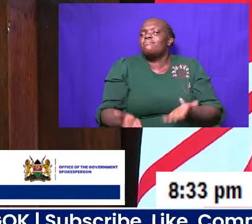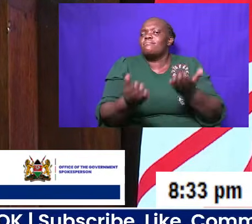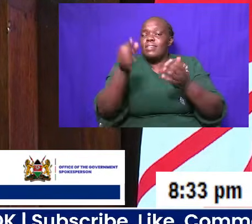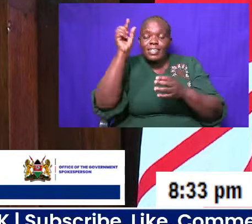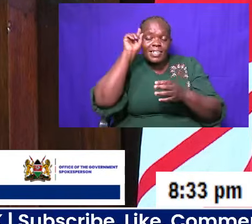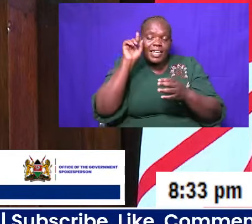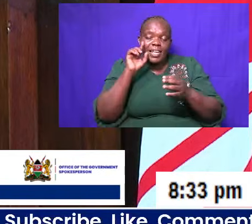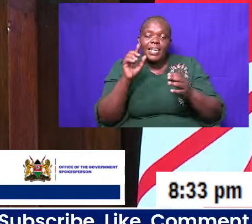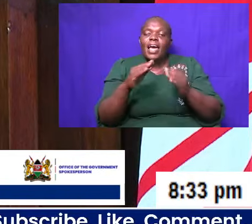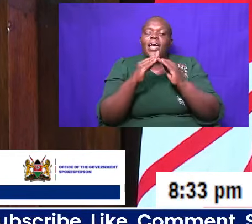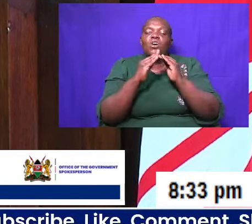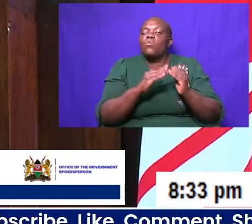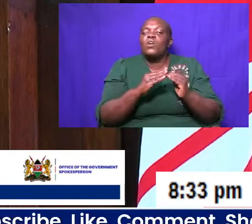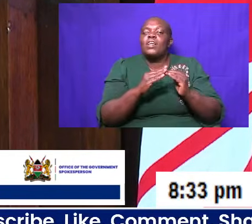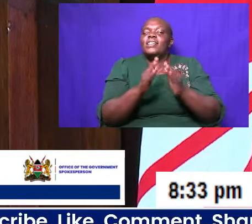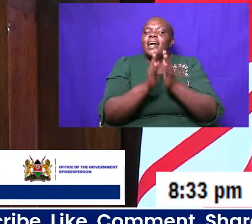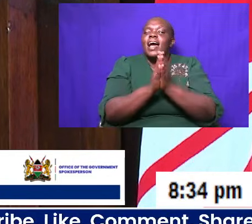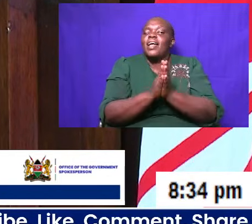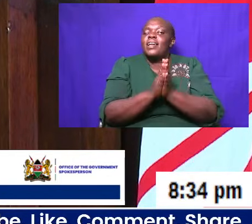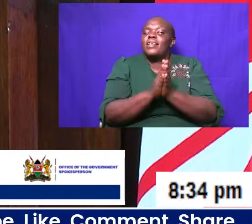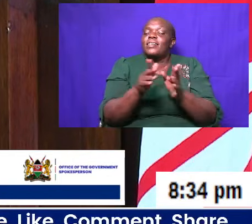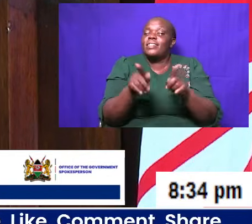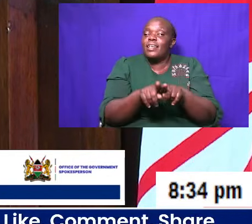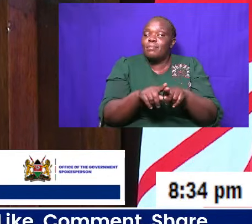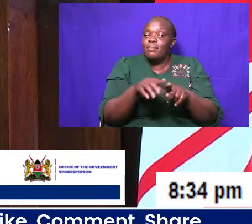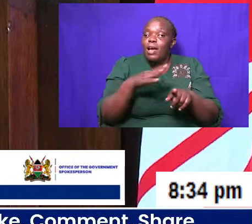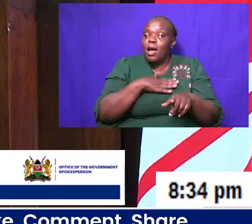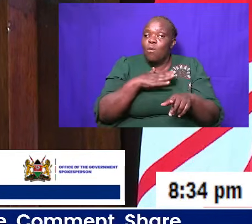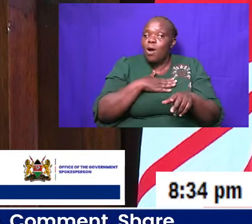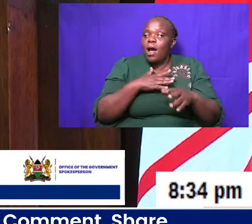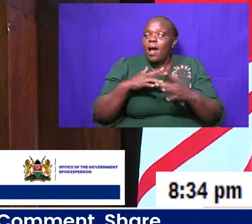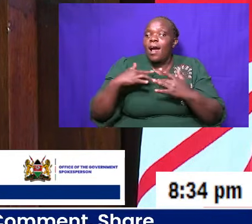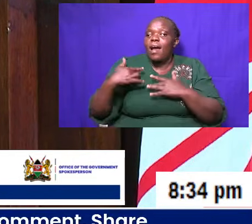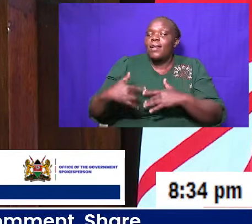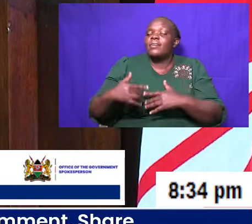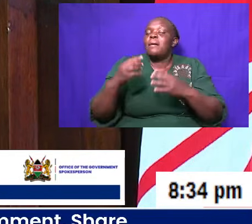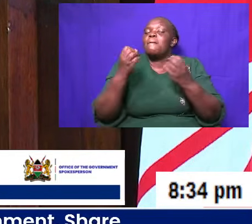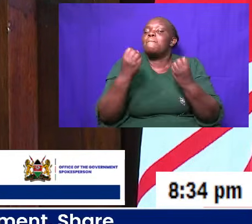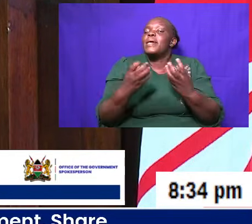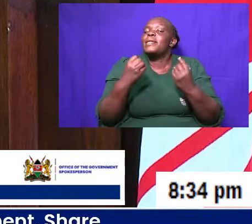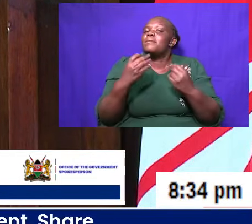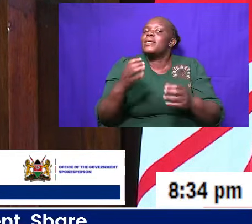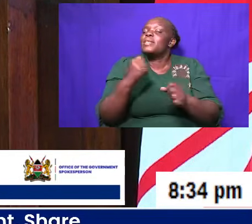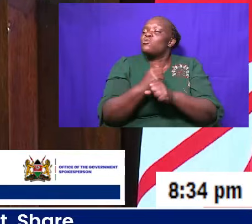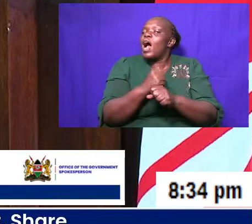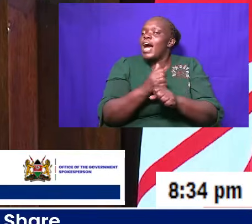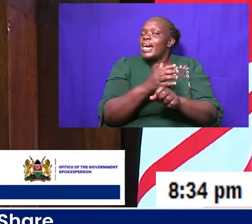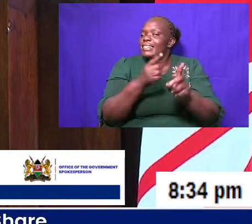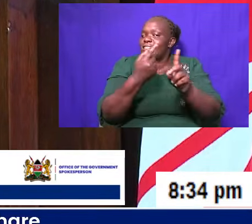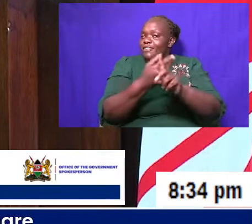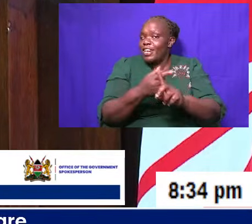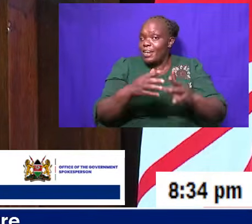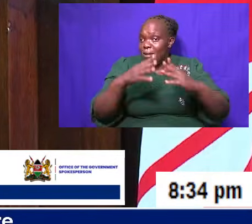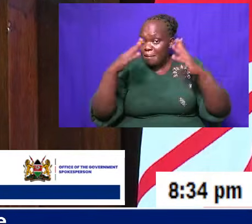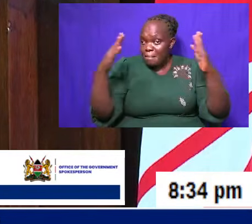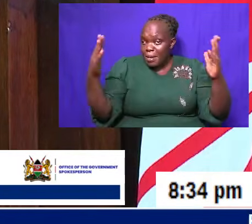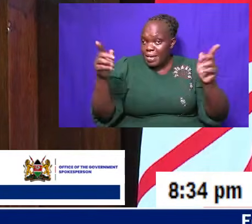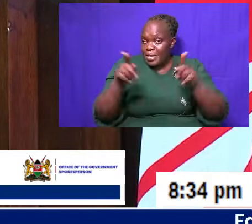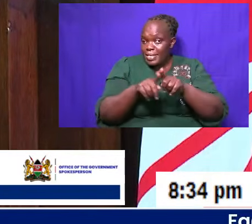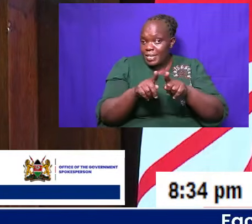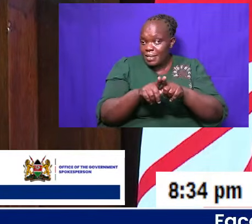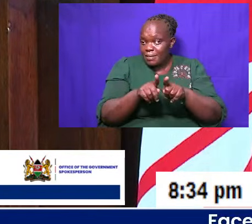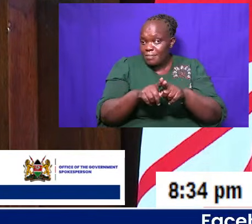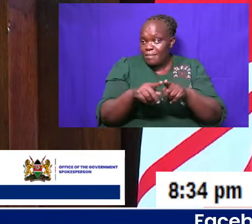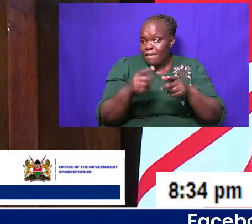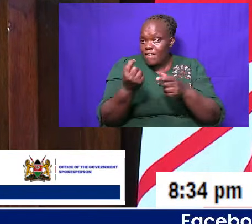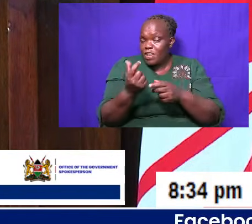freedom. And in our act, we have many functions. But the main thing is actually to promote the principles